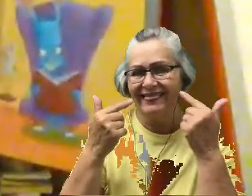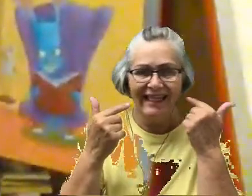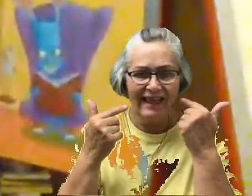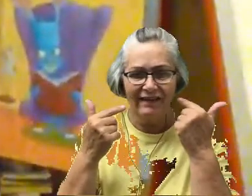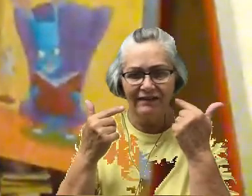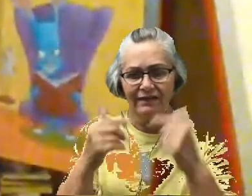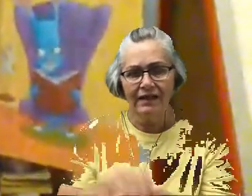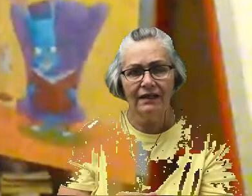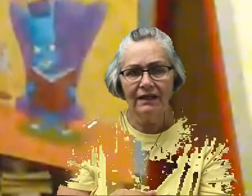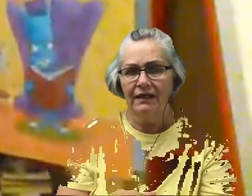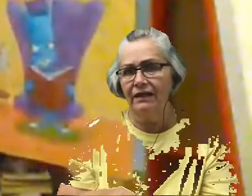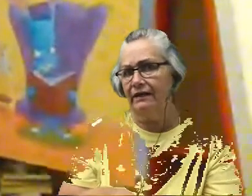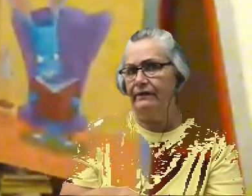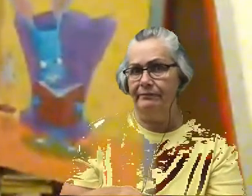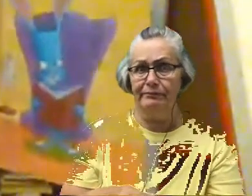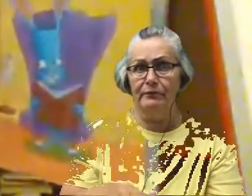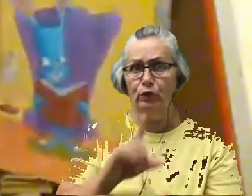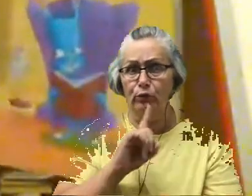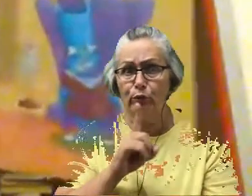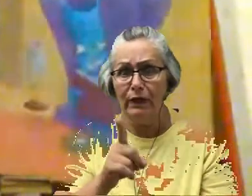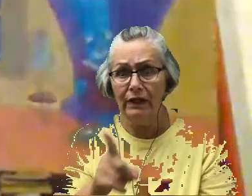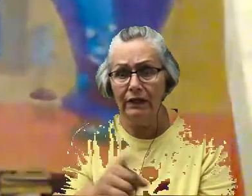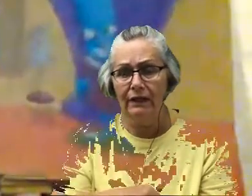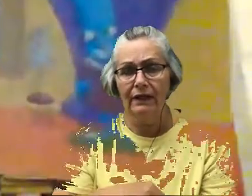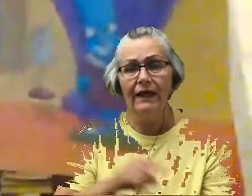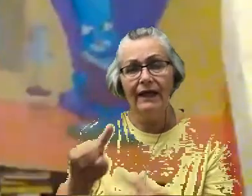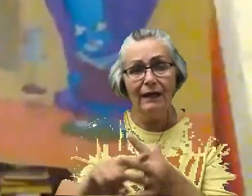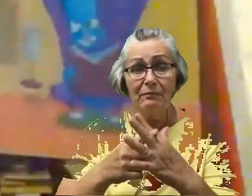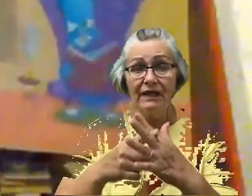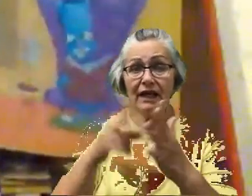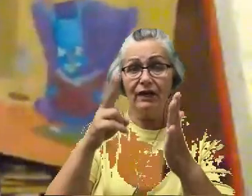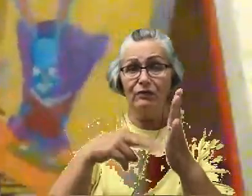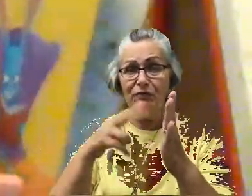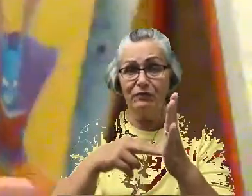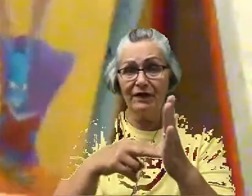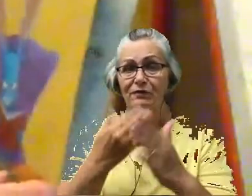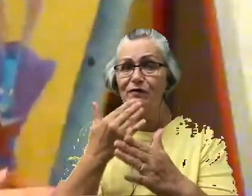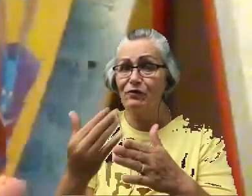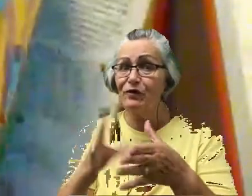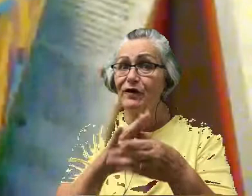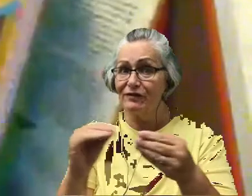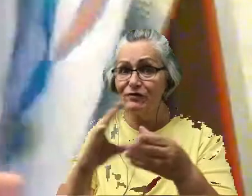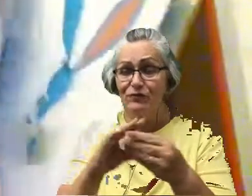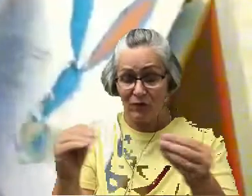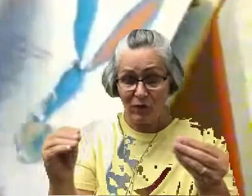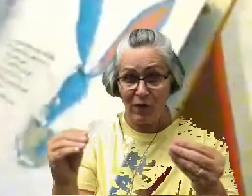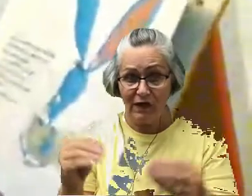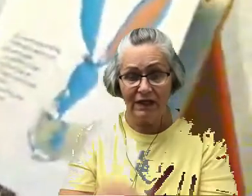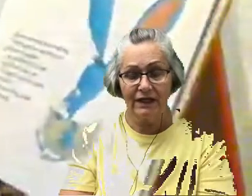certainly not, he answered himself and began to read. It was a good story.